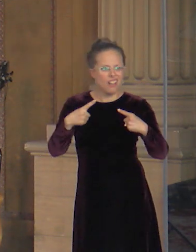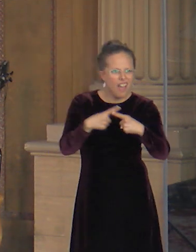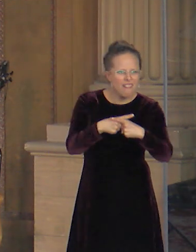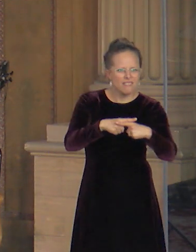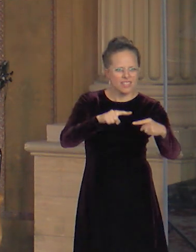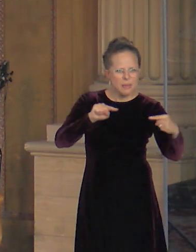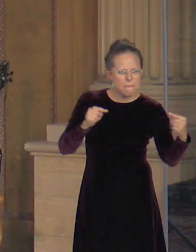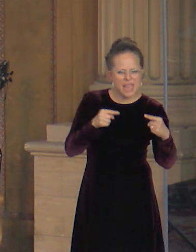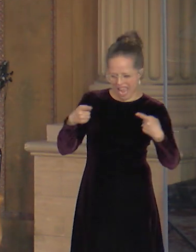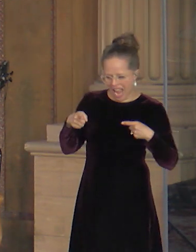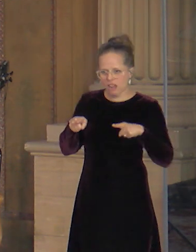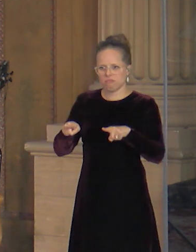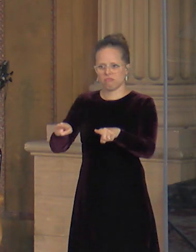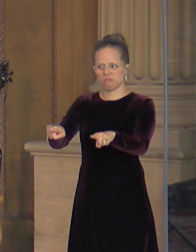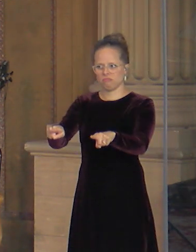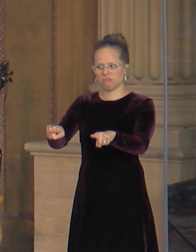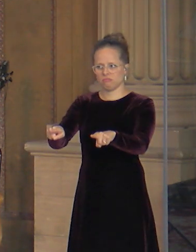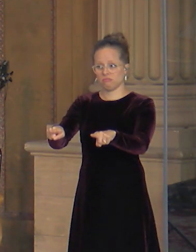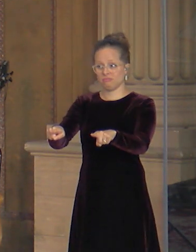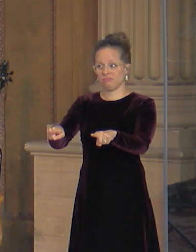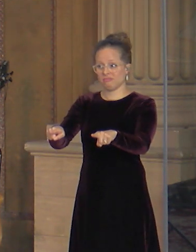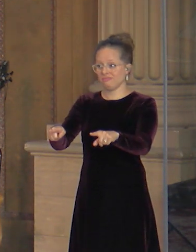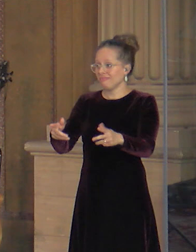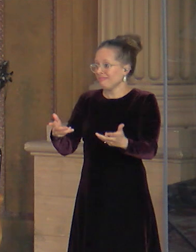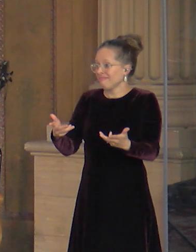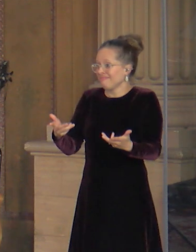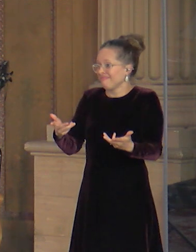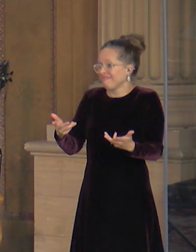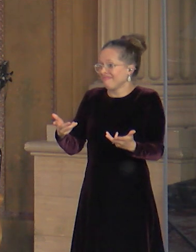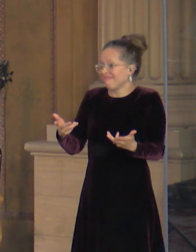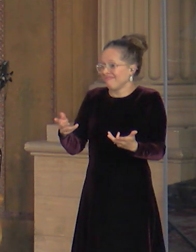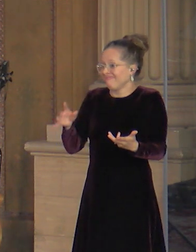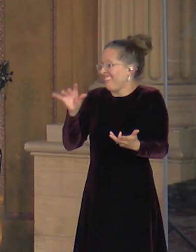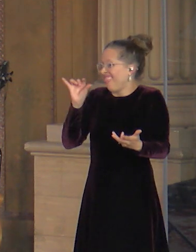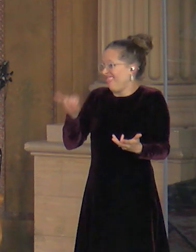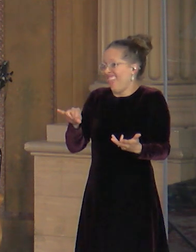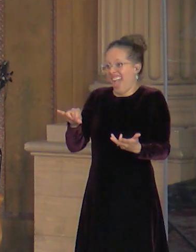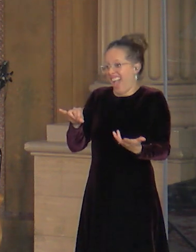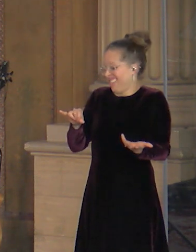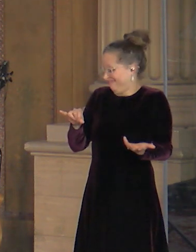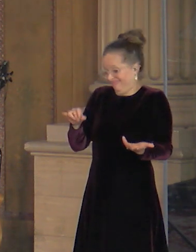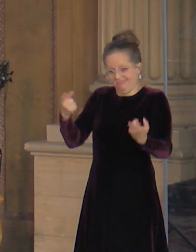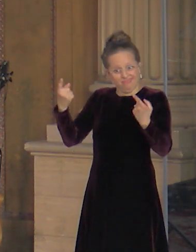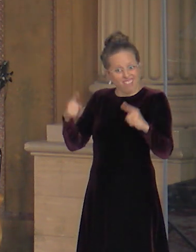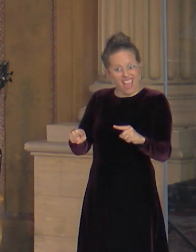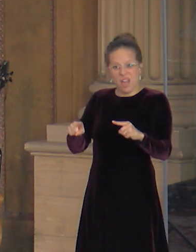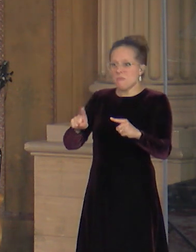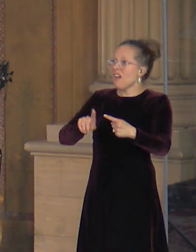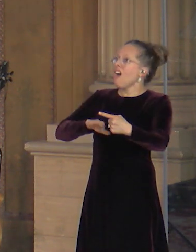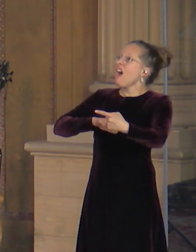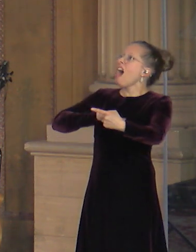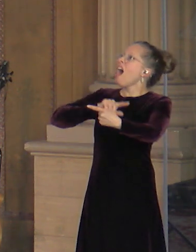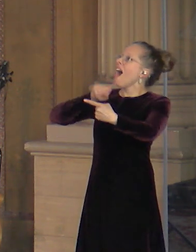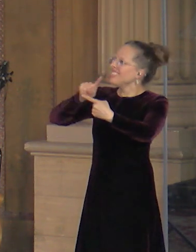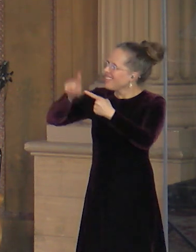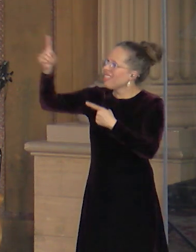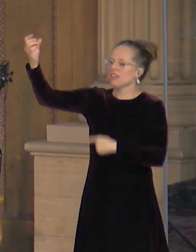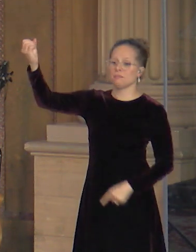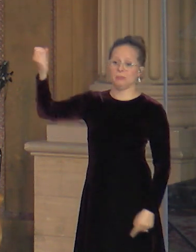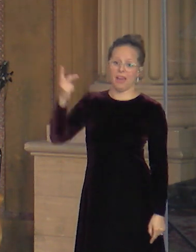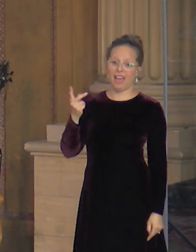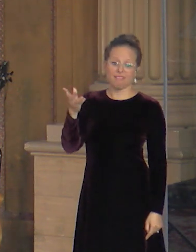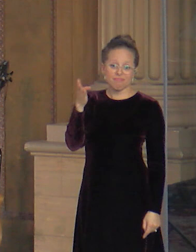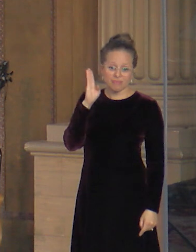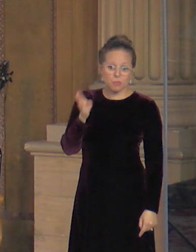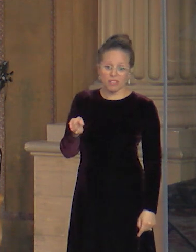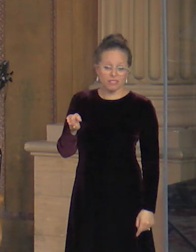and this is actually all we can hope for until the return of Jesus there's coming a day when he comes back as king and rules and reigns